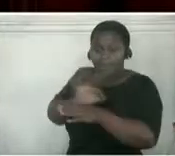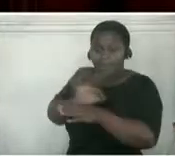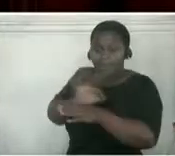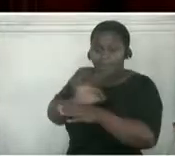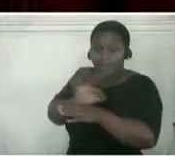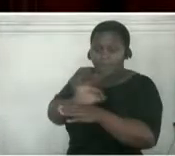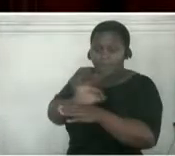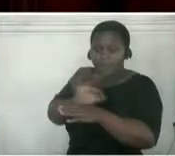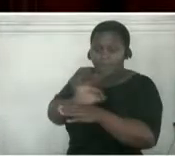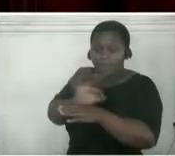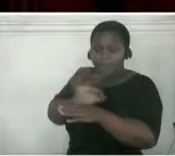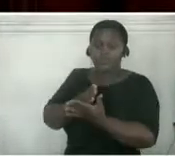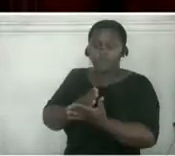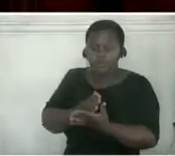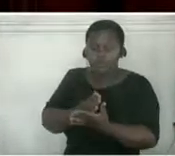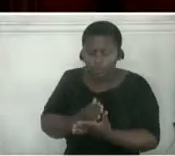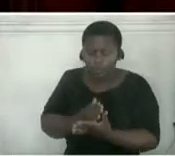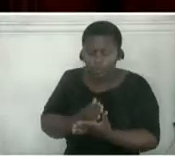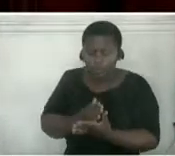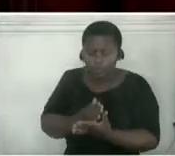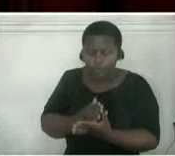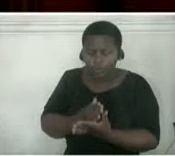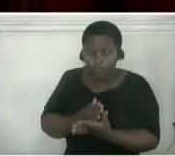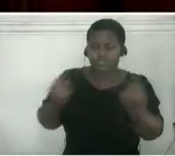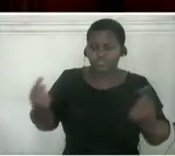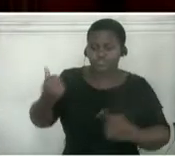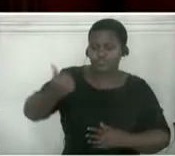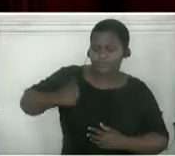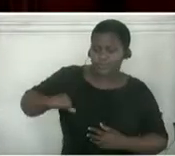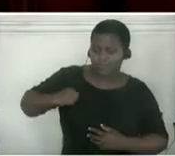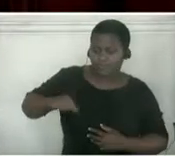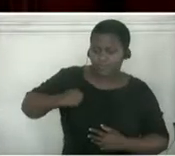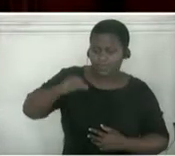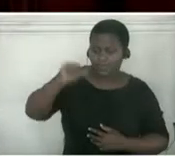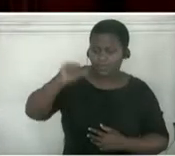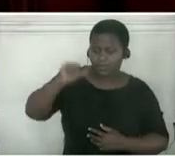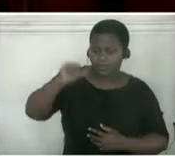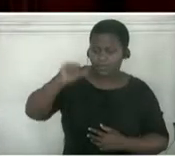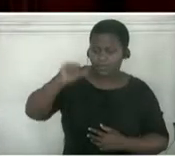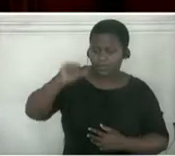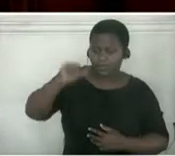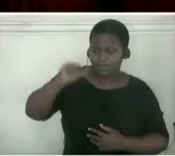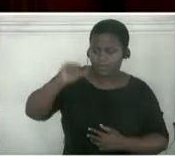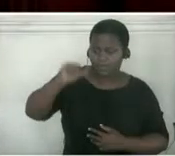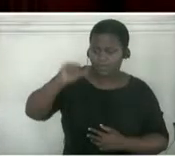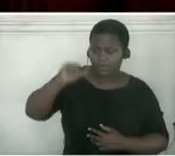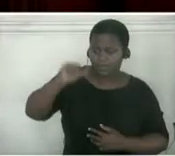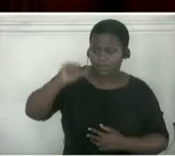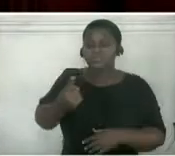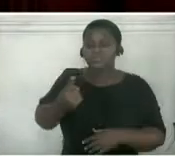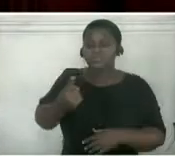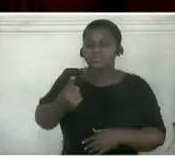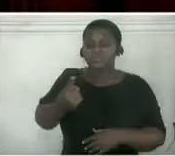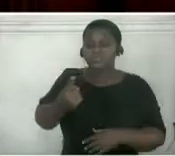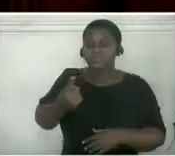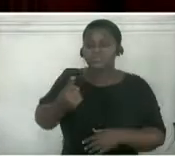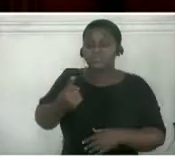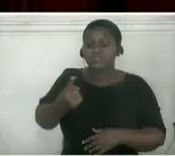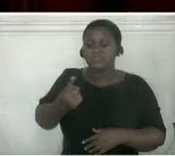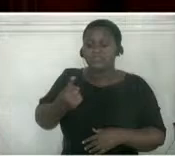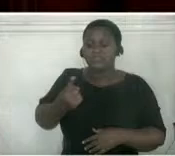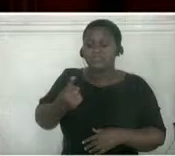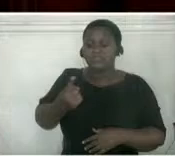putting in place to support each of municipalities. Safe to say, we are